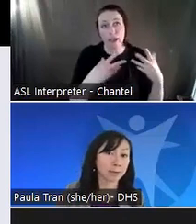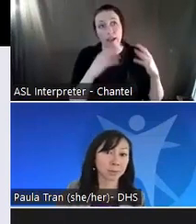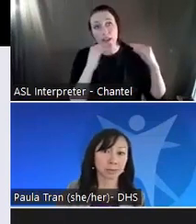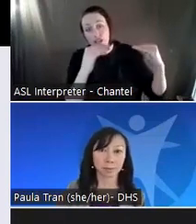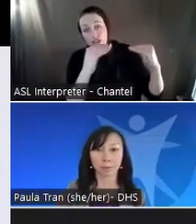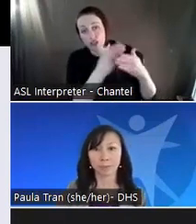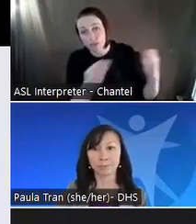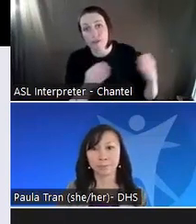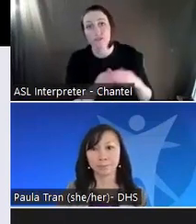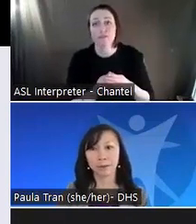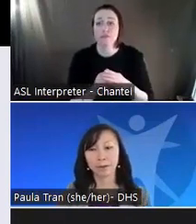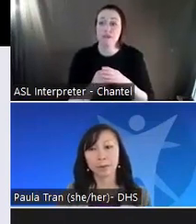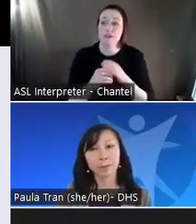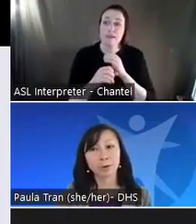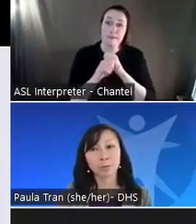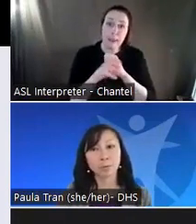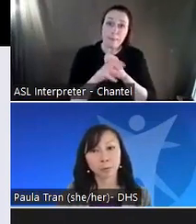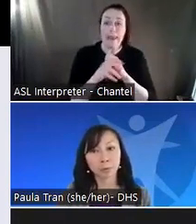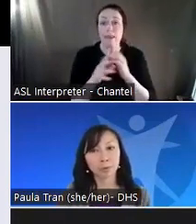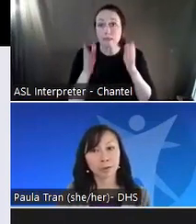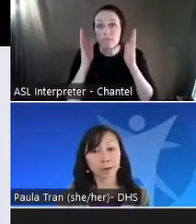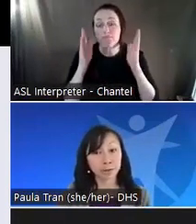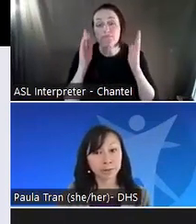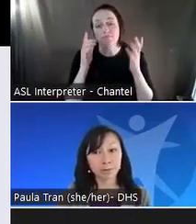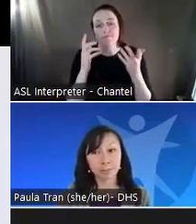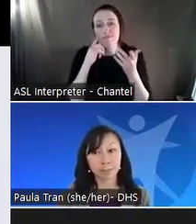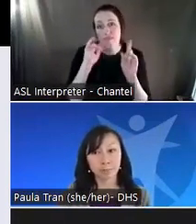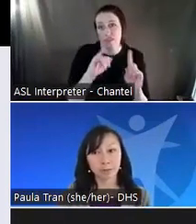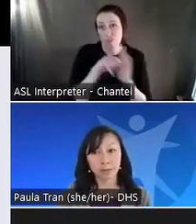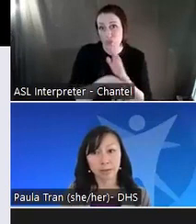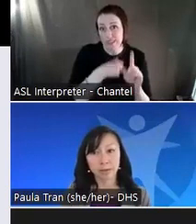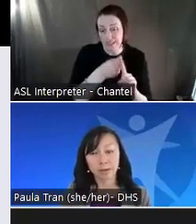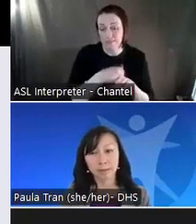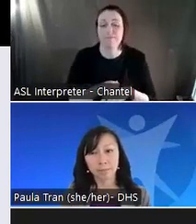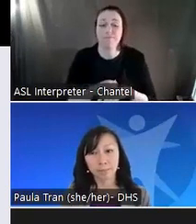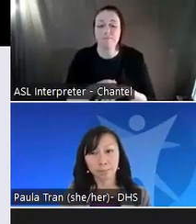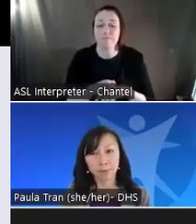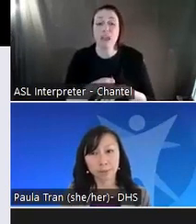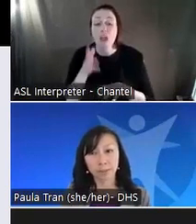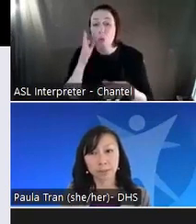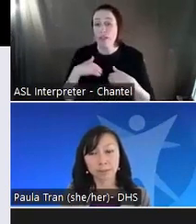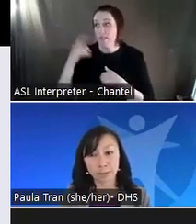on suicide prevention. The program will further provide grants to specific